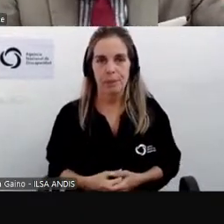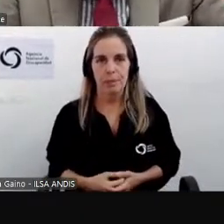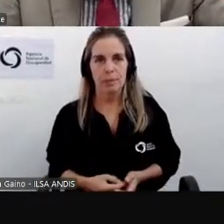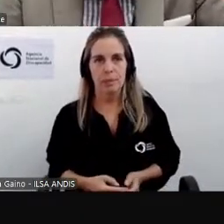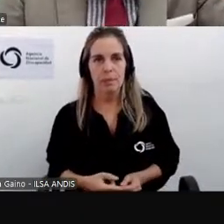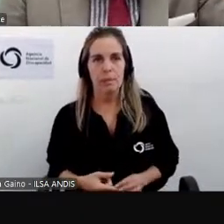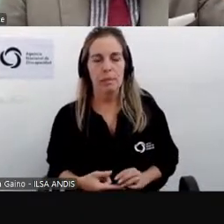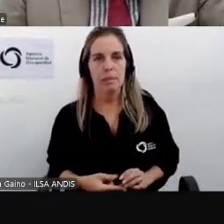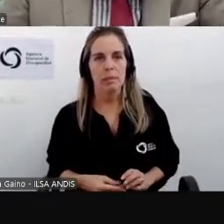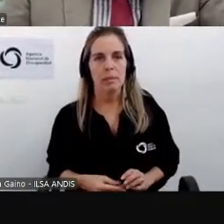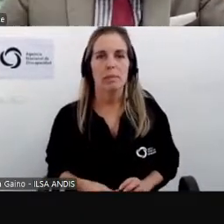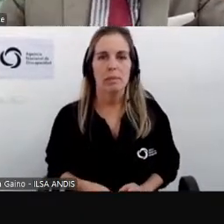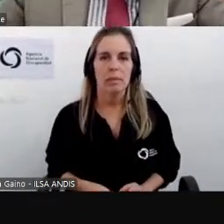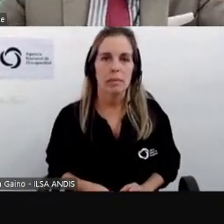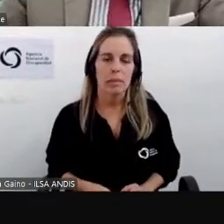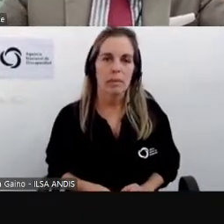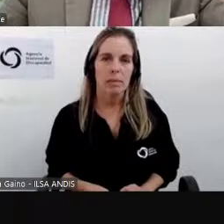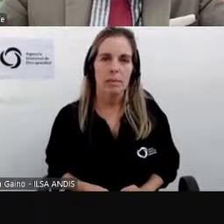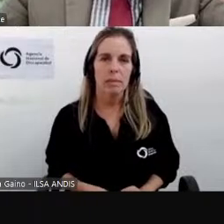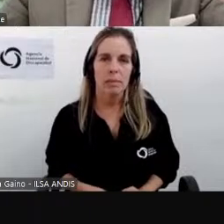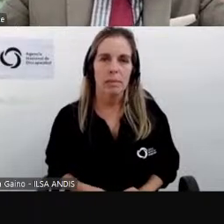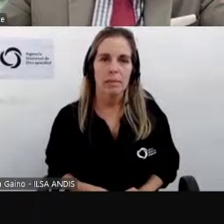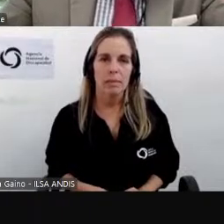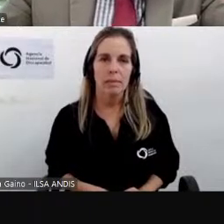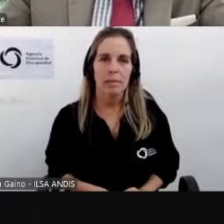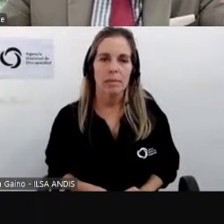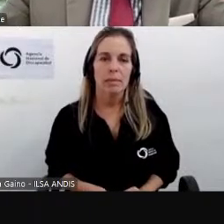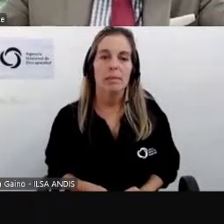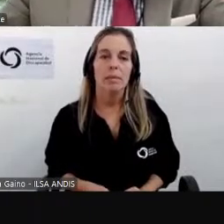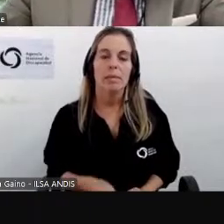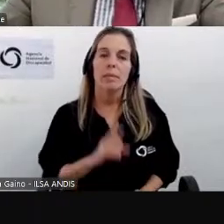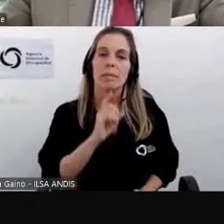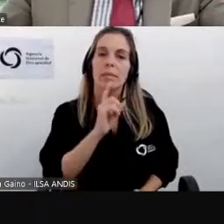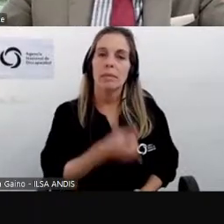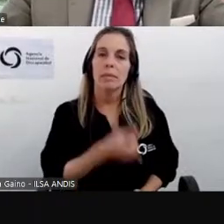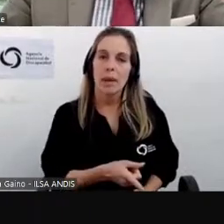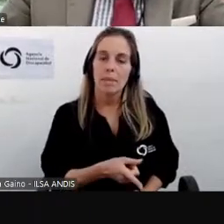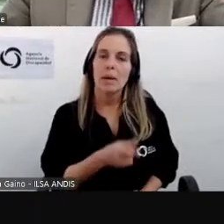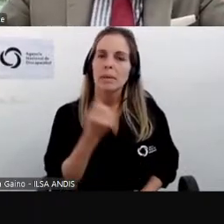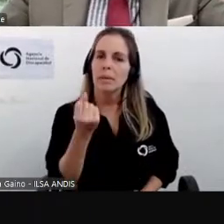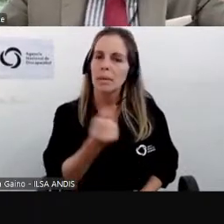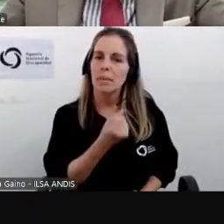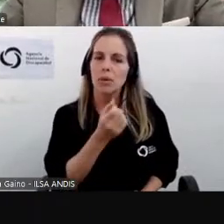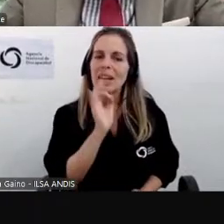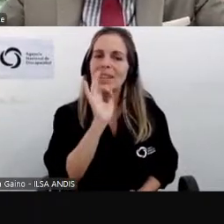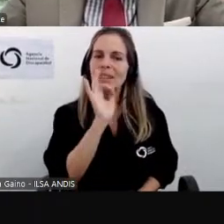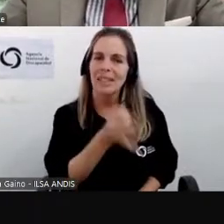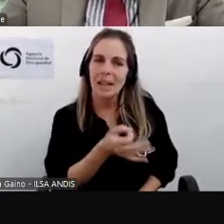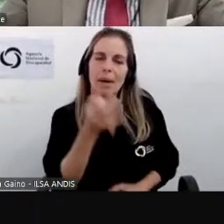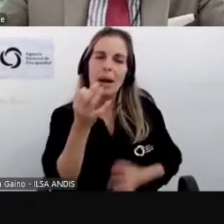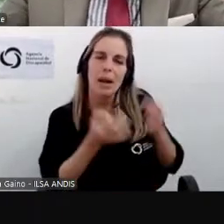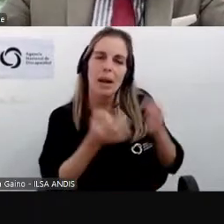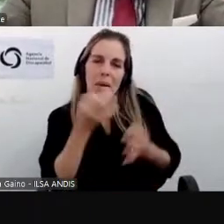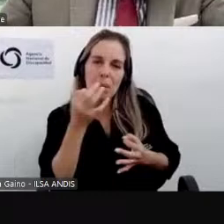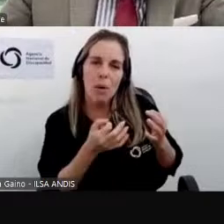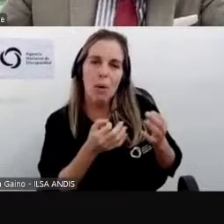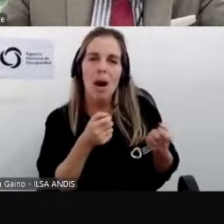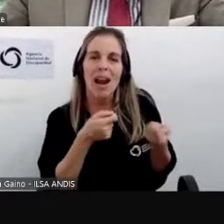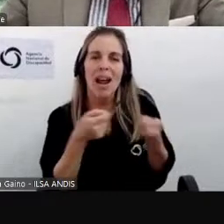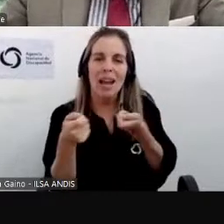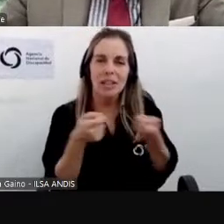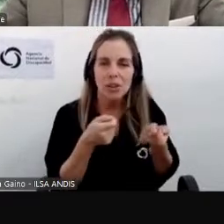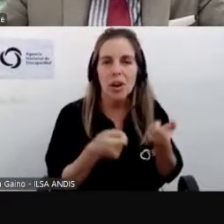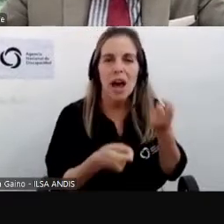entitled to making decisions in a territory. Then we understand that we need to identify,